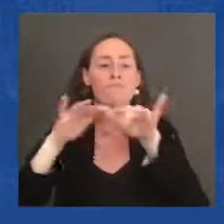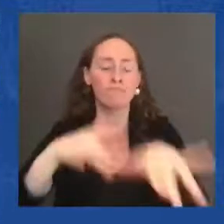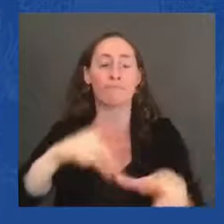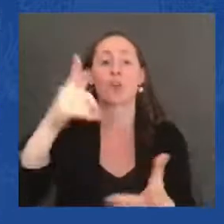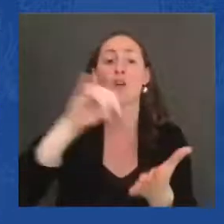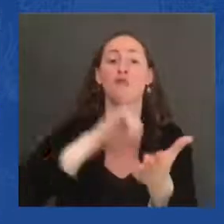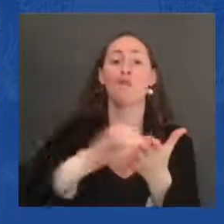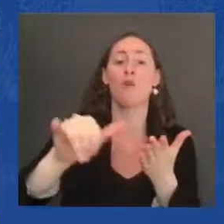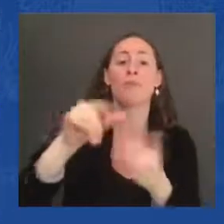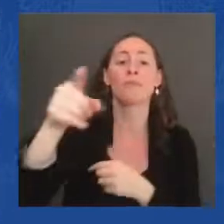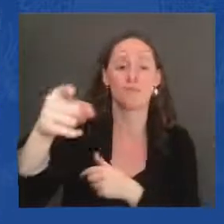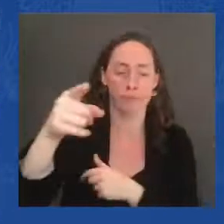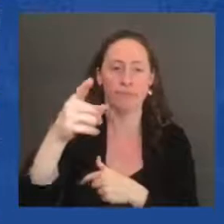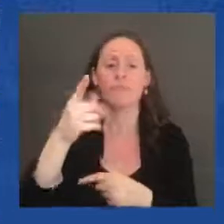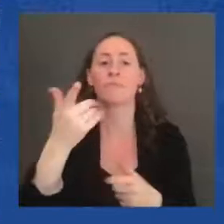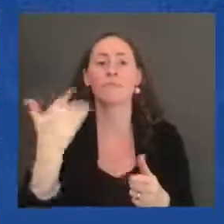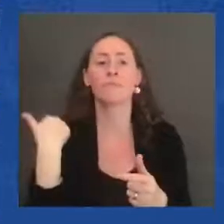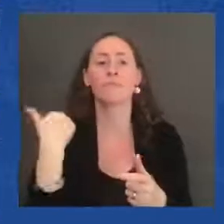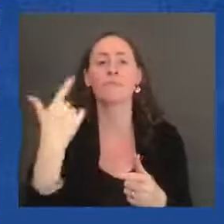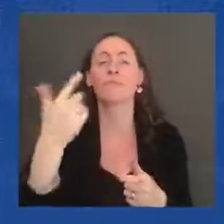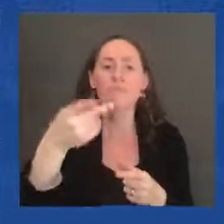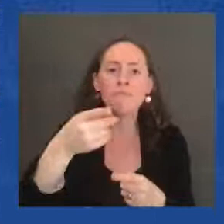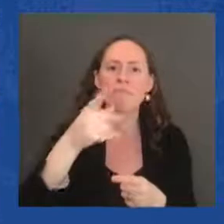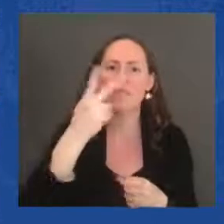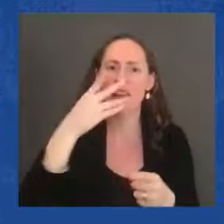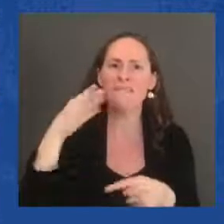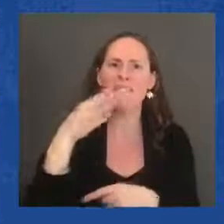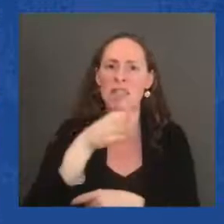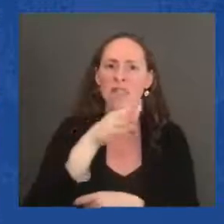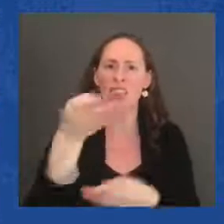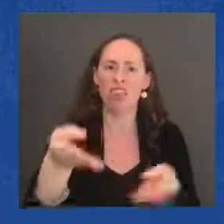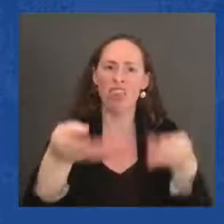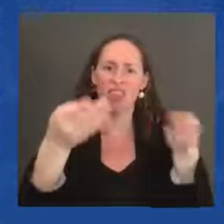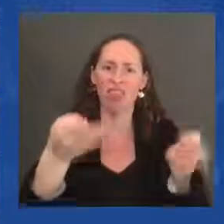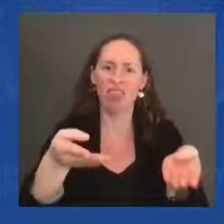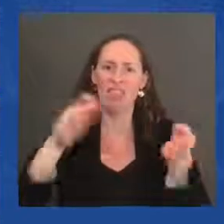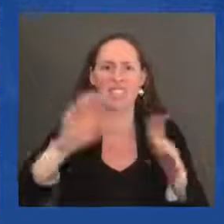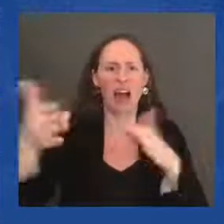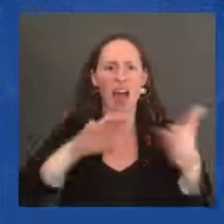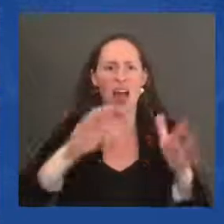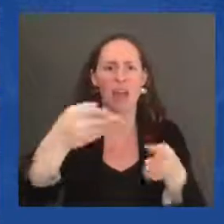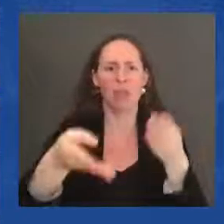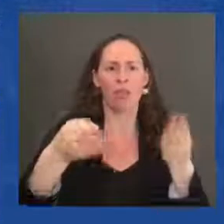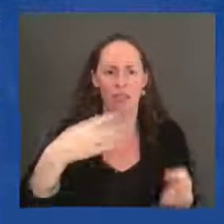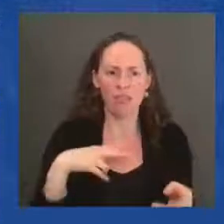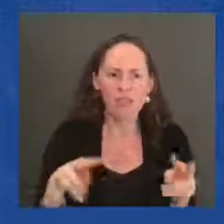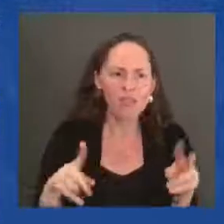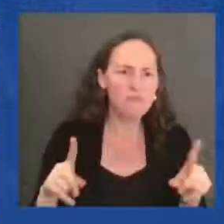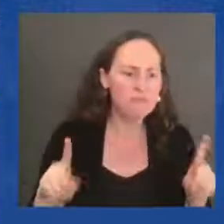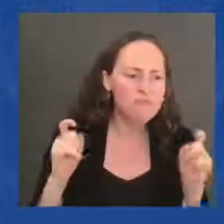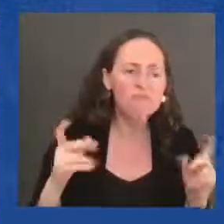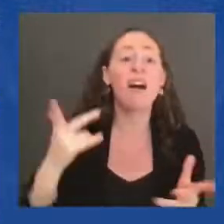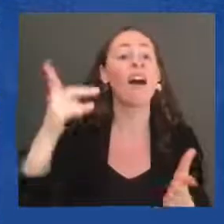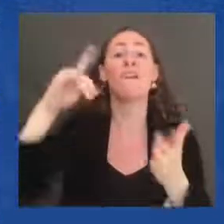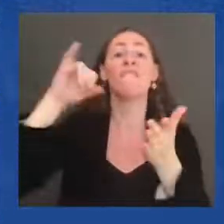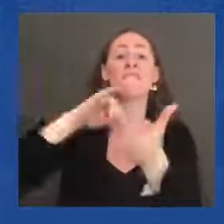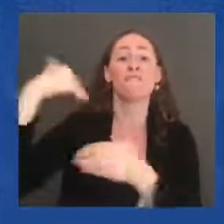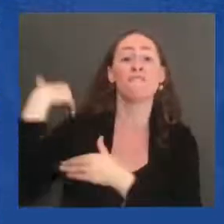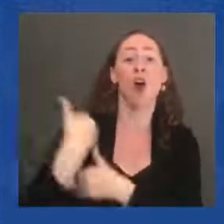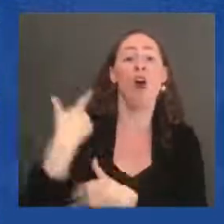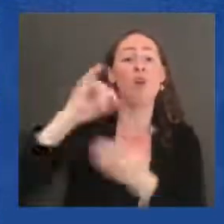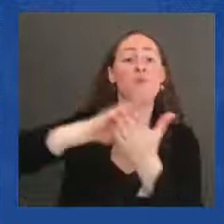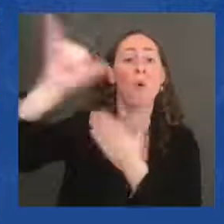New York. It's because of smokestacks in Chicago, steel plants, because it carries, the